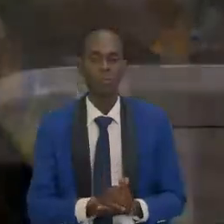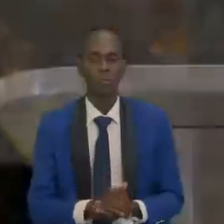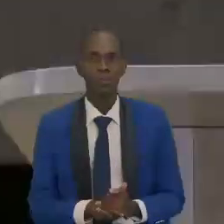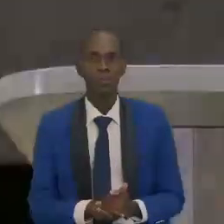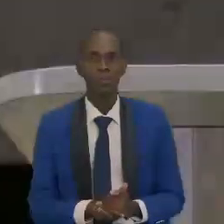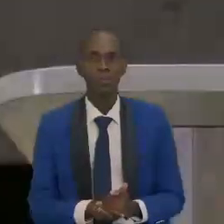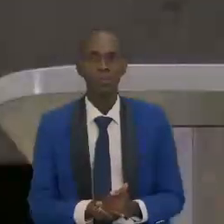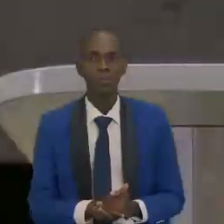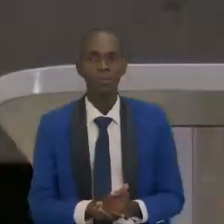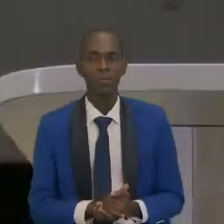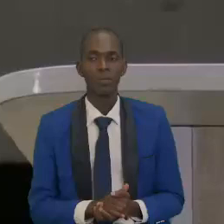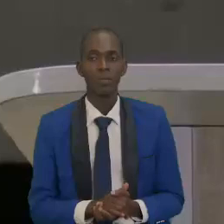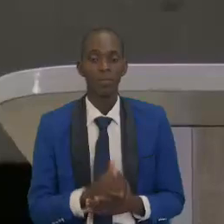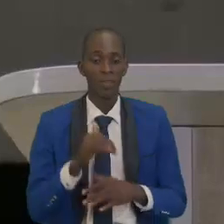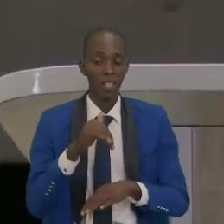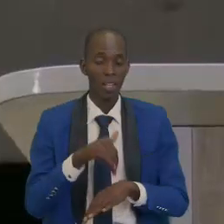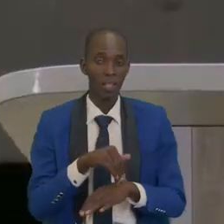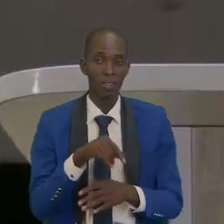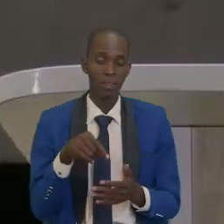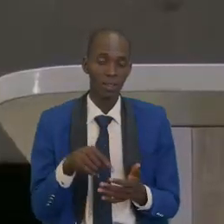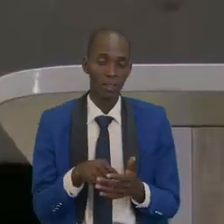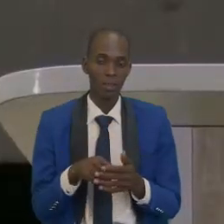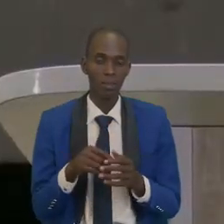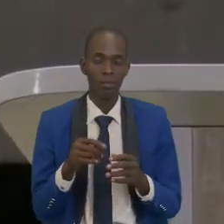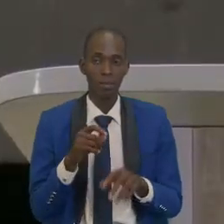at this very moment